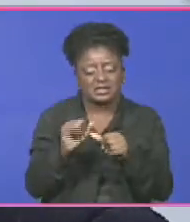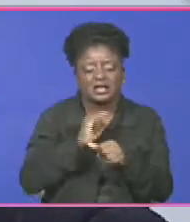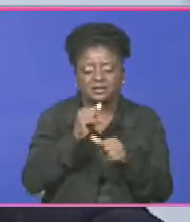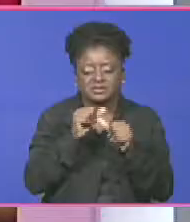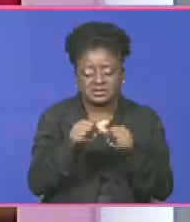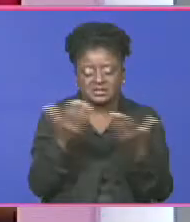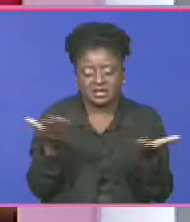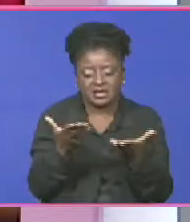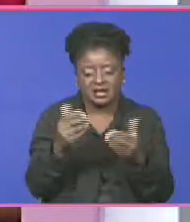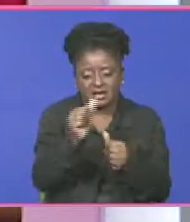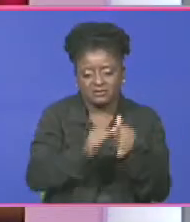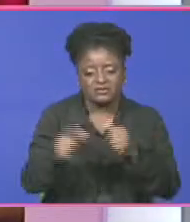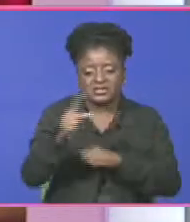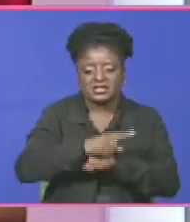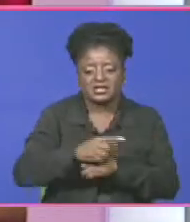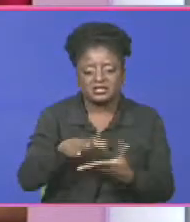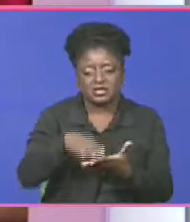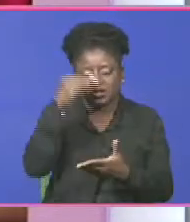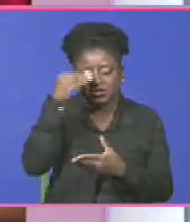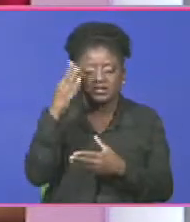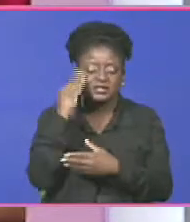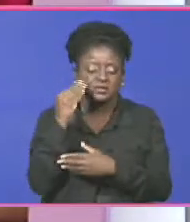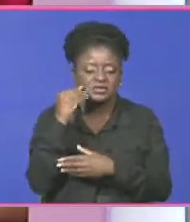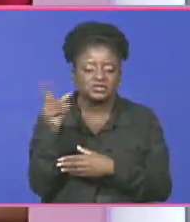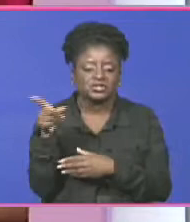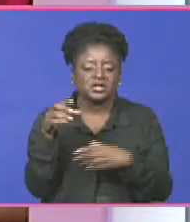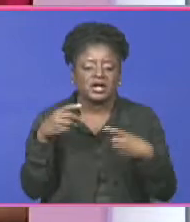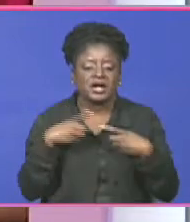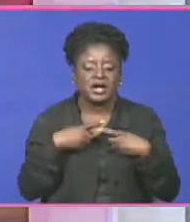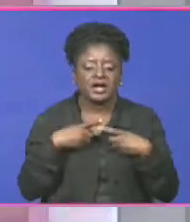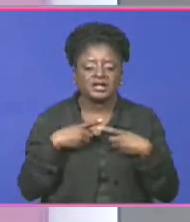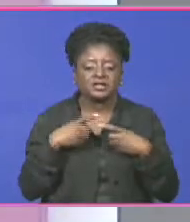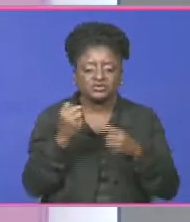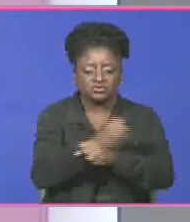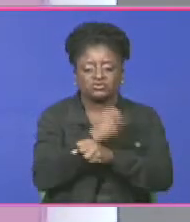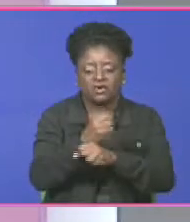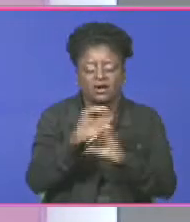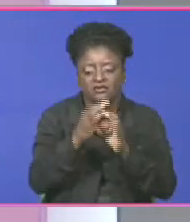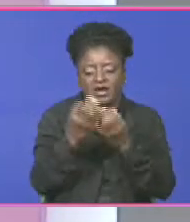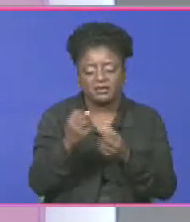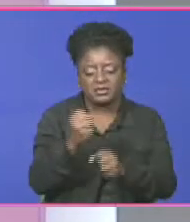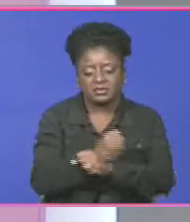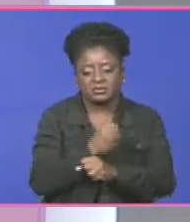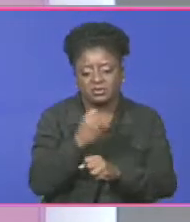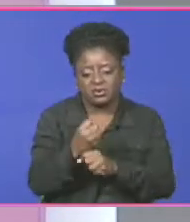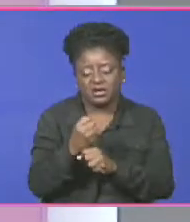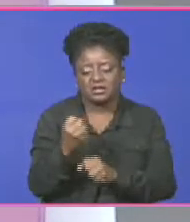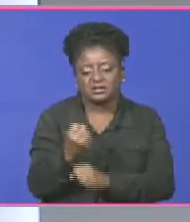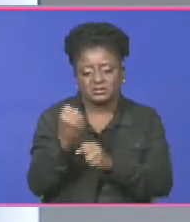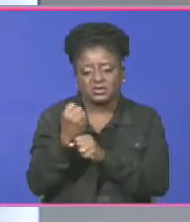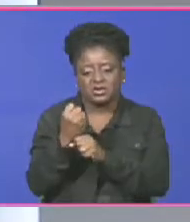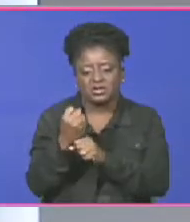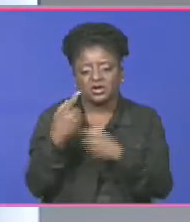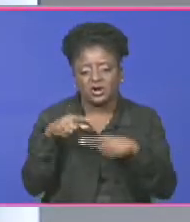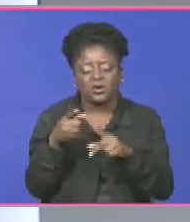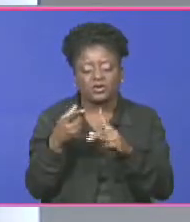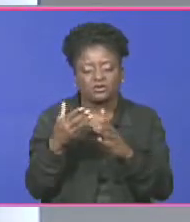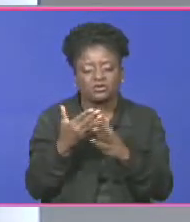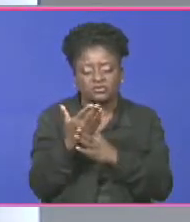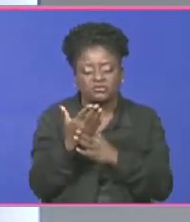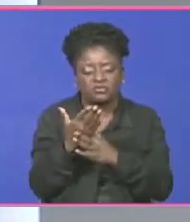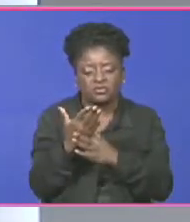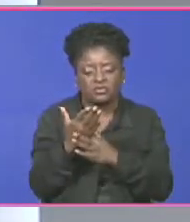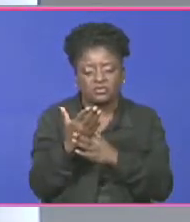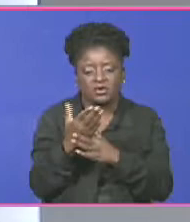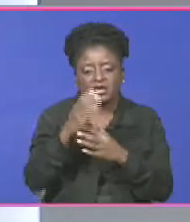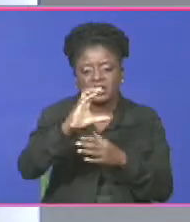is a learning experience. Lakeisha says she had a strong family support, but going through chemotherapy and radiation has been quite challenging for her.